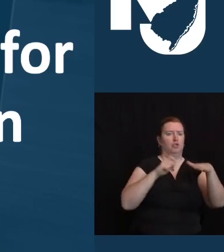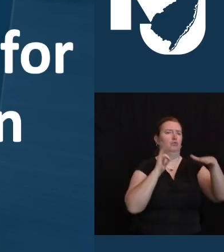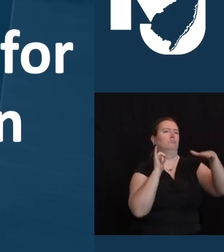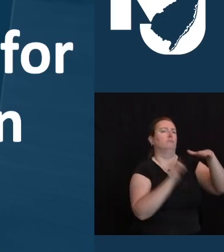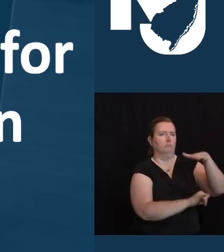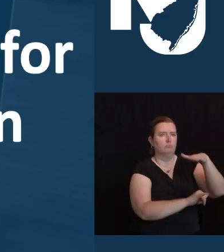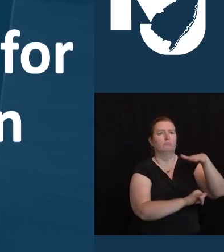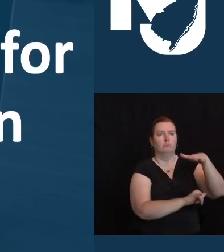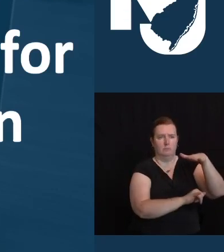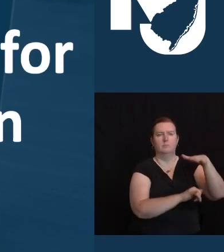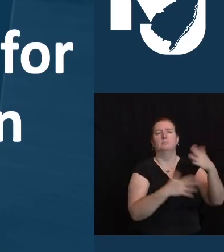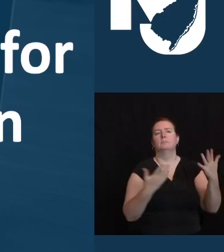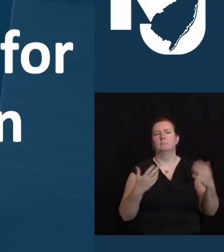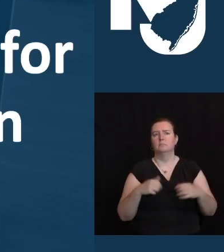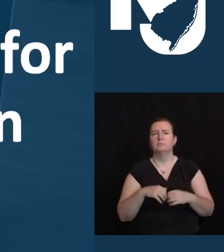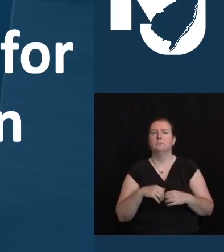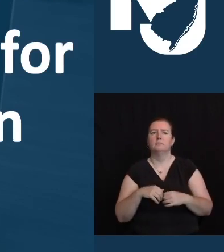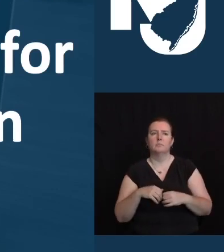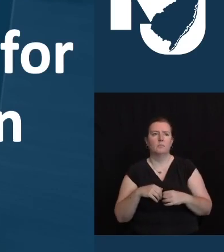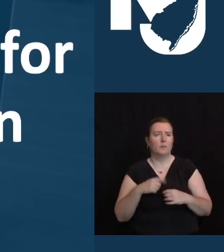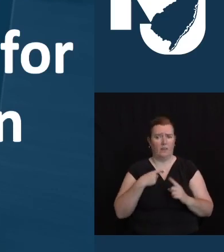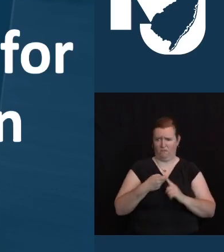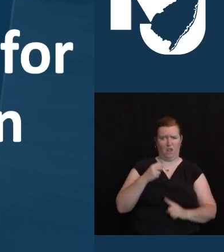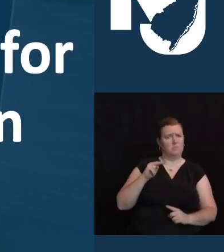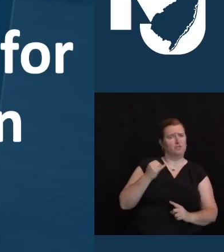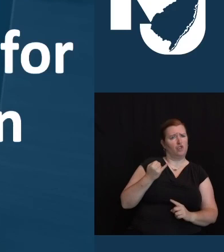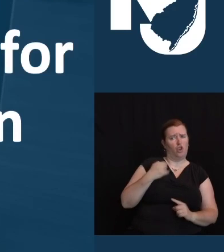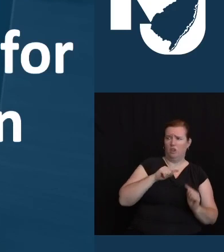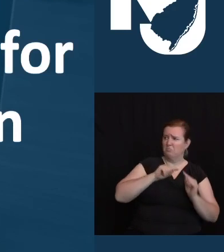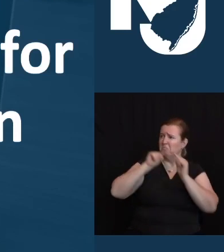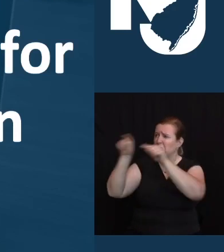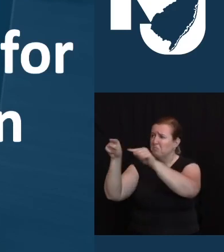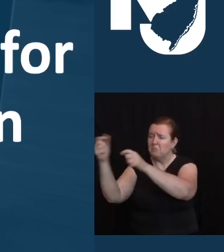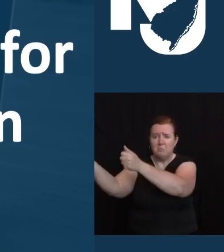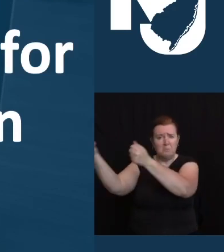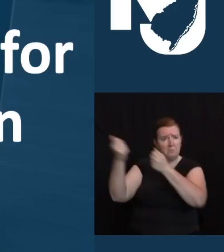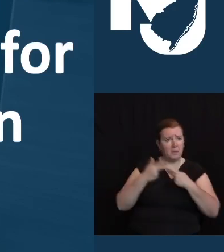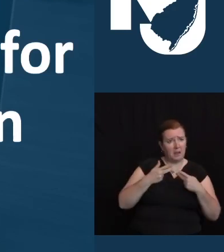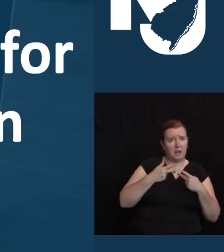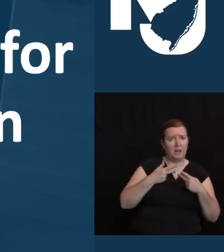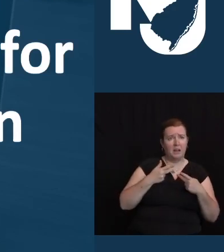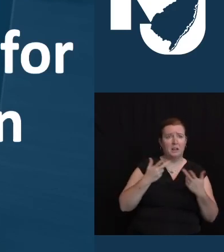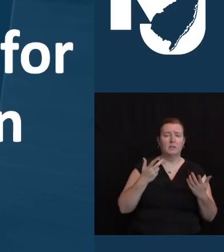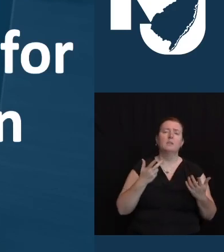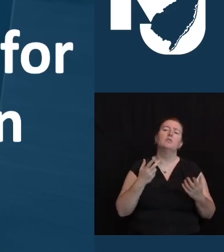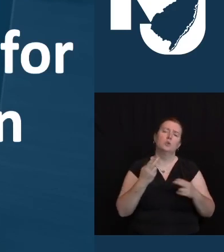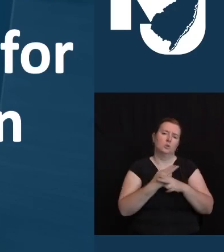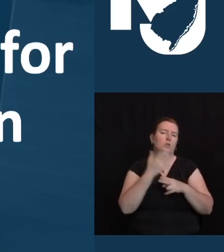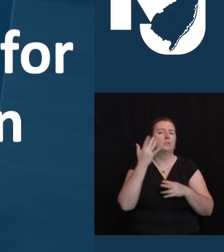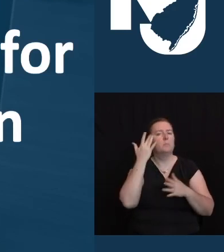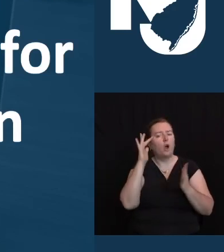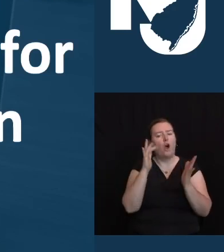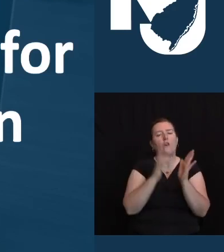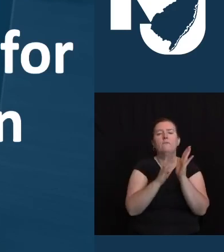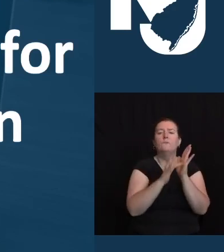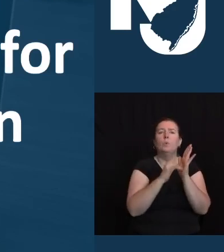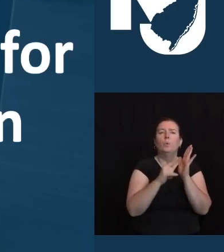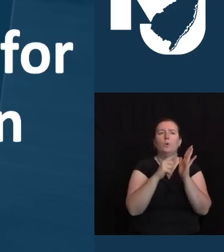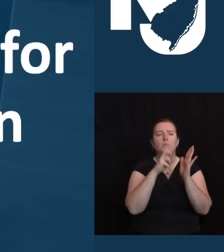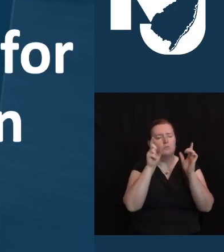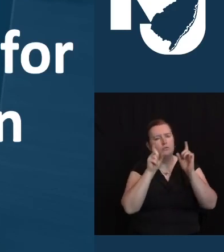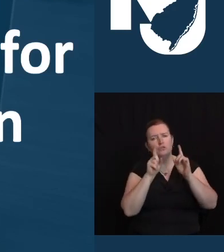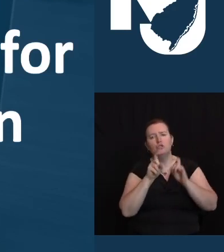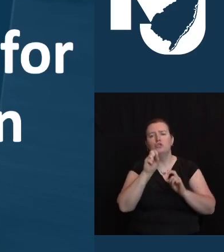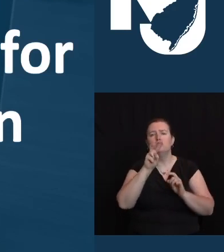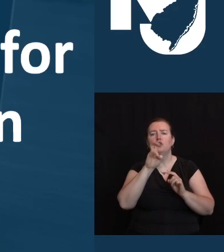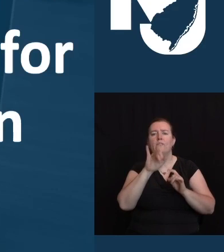who visited and are returning, use your smartphone to fill out the travel survey, which is available through this page. We continue